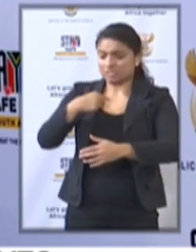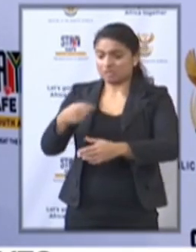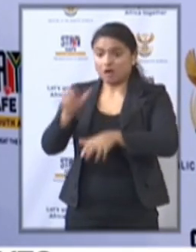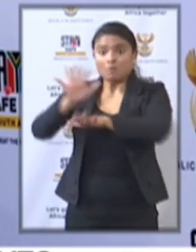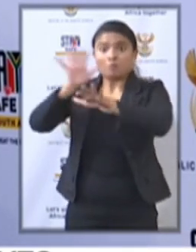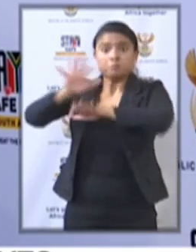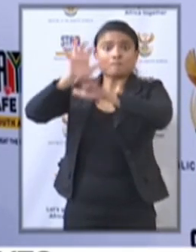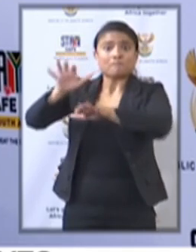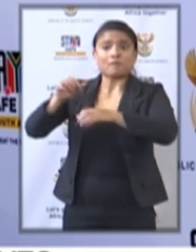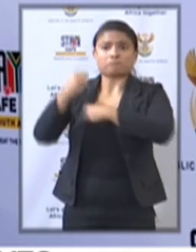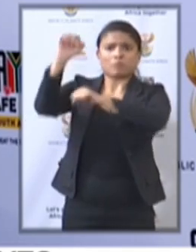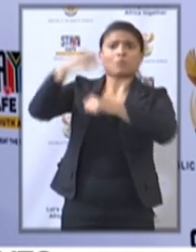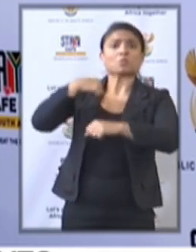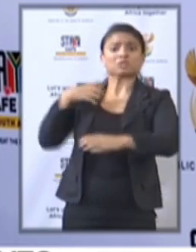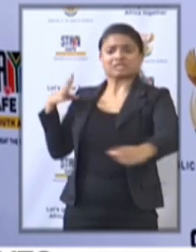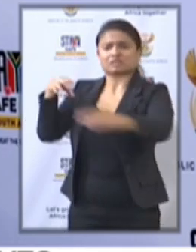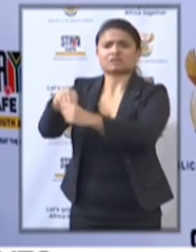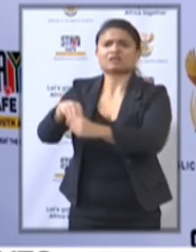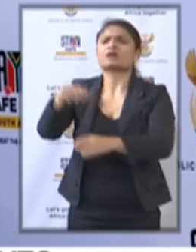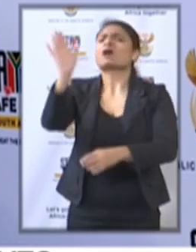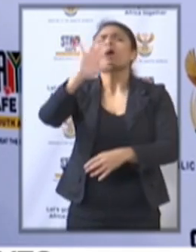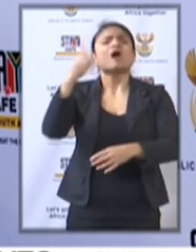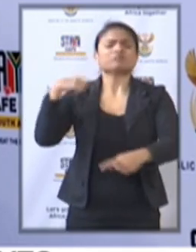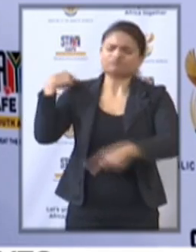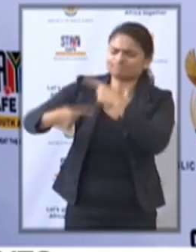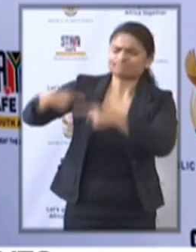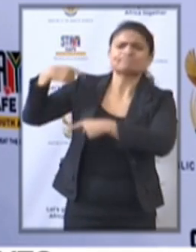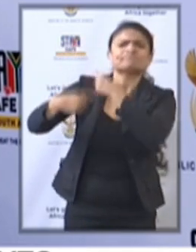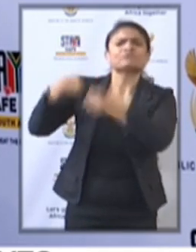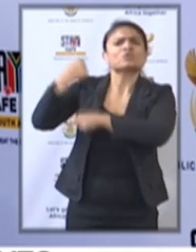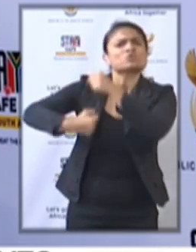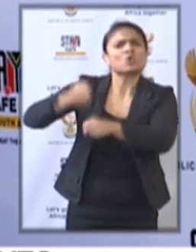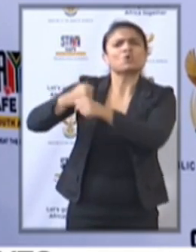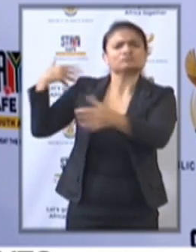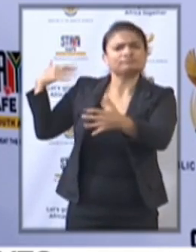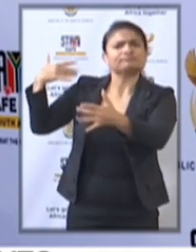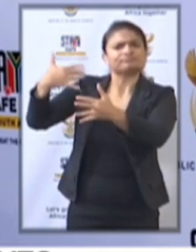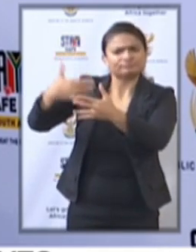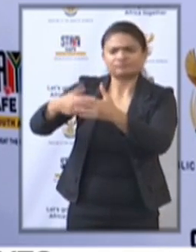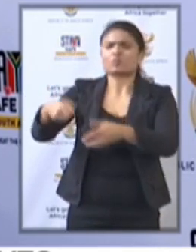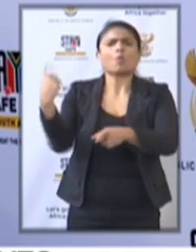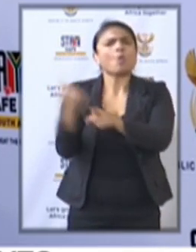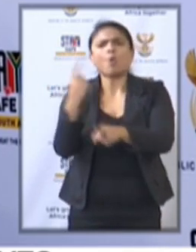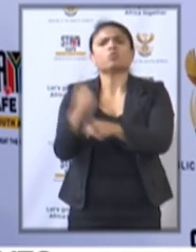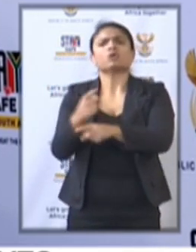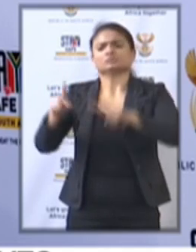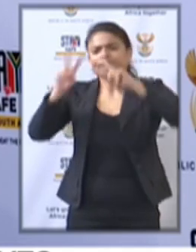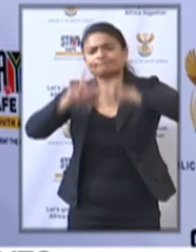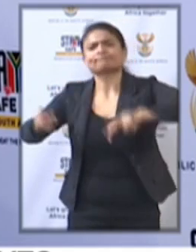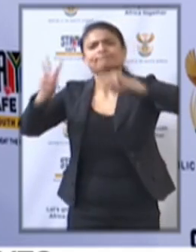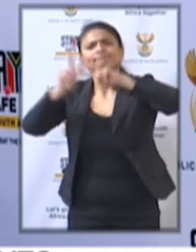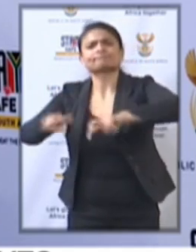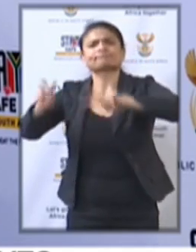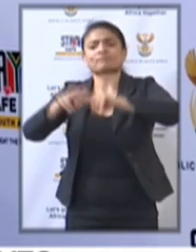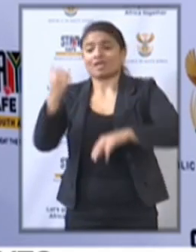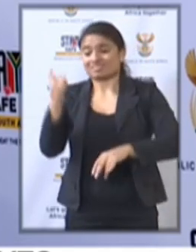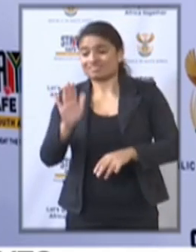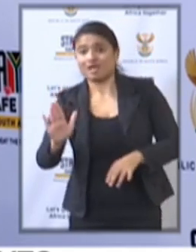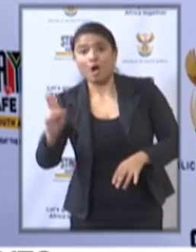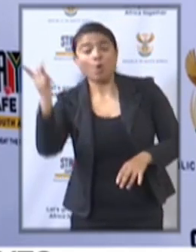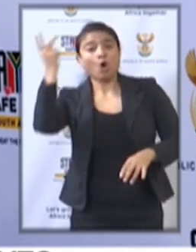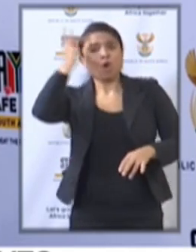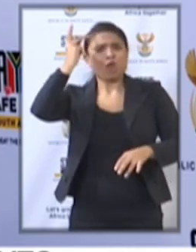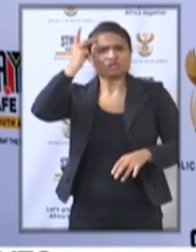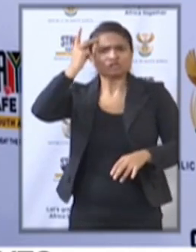this department for years now on indigenous knowledge system, and we've got